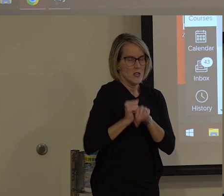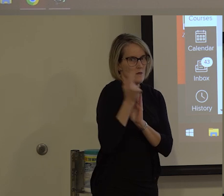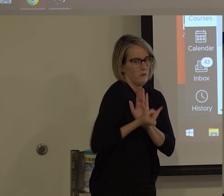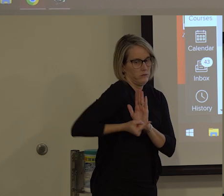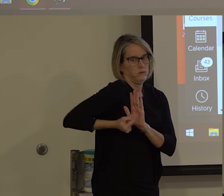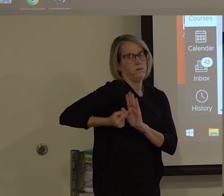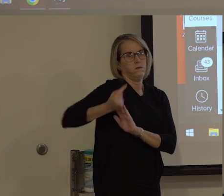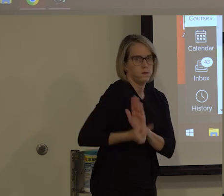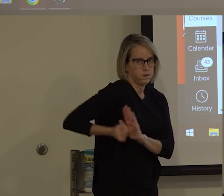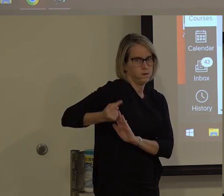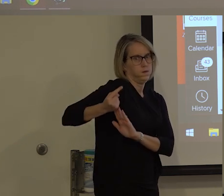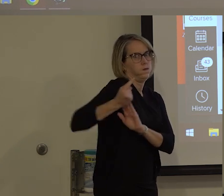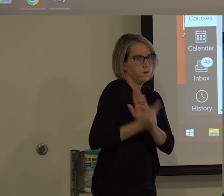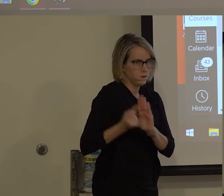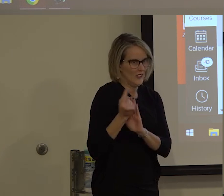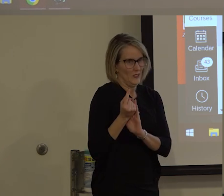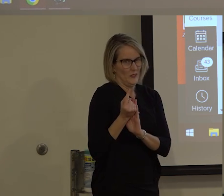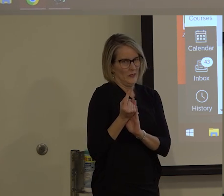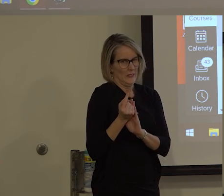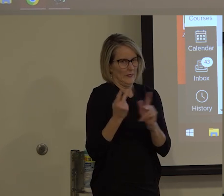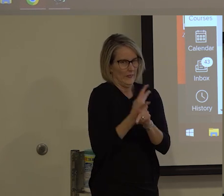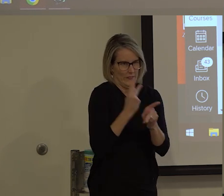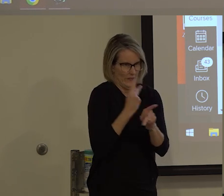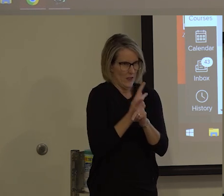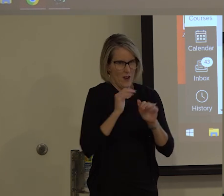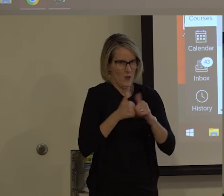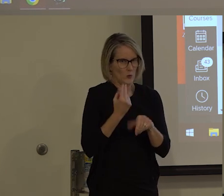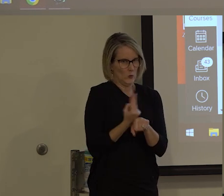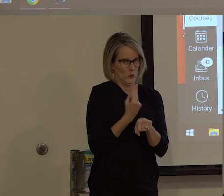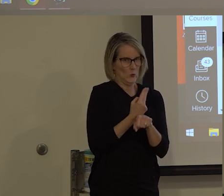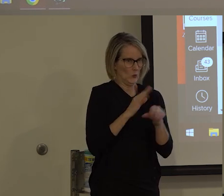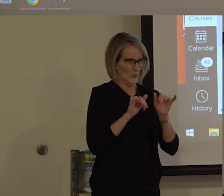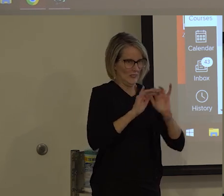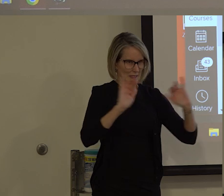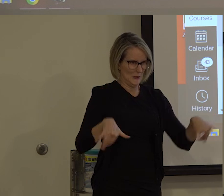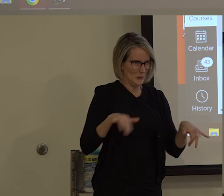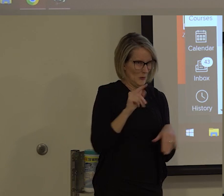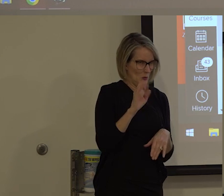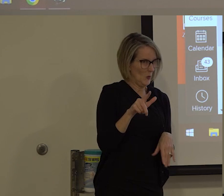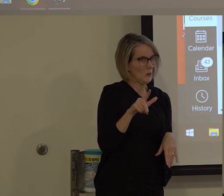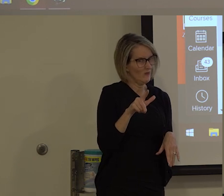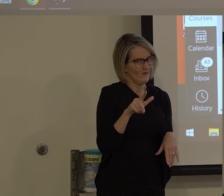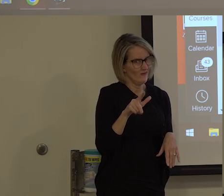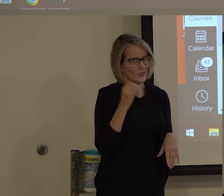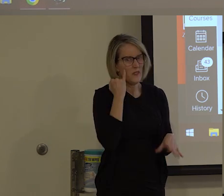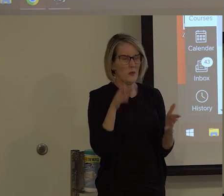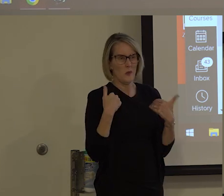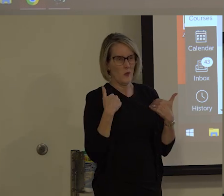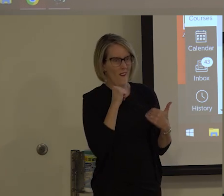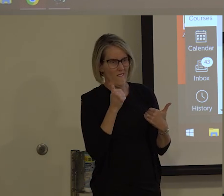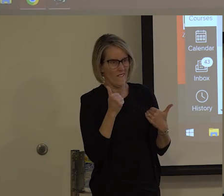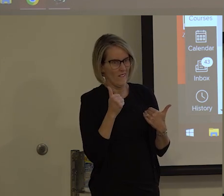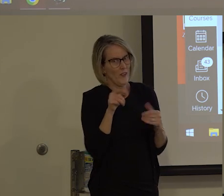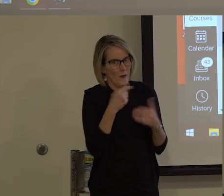just for French, but for other things as well. So if you don't have the time to really sit down and get to know the tool, it can be very